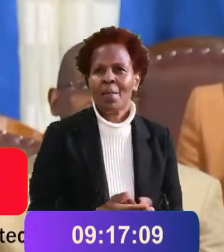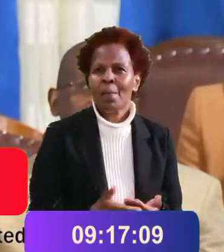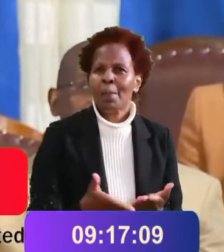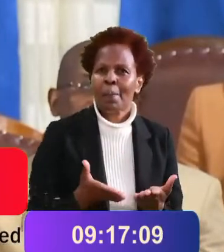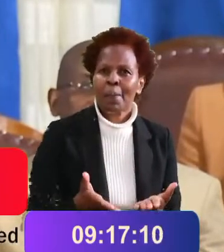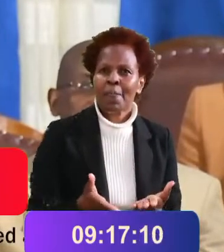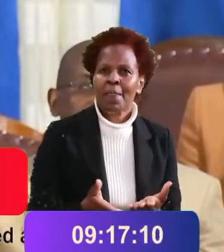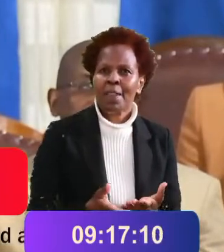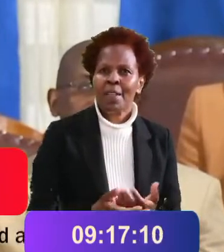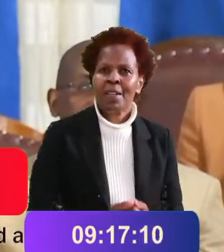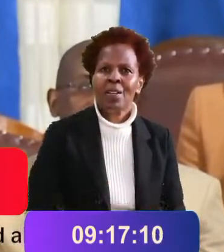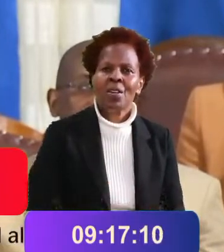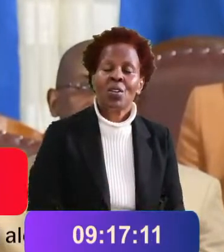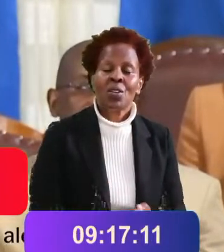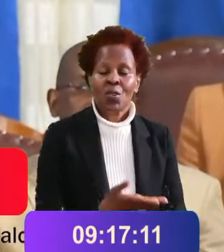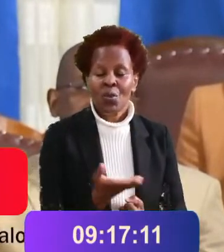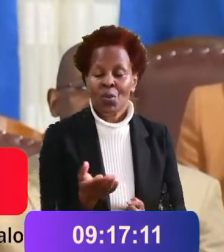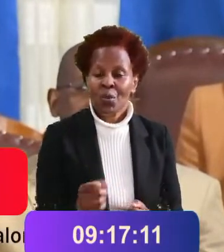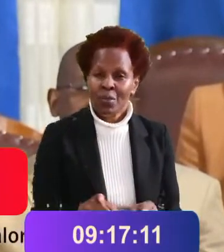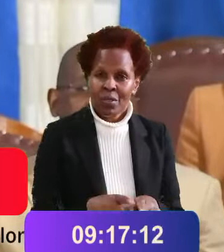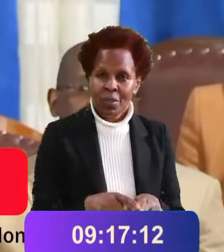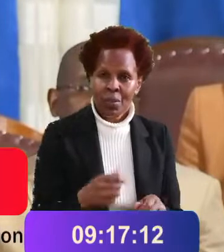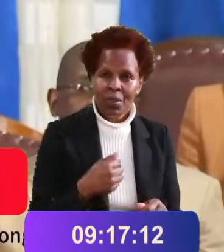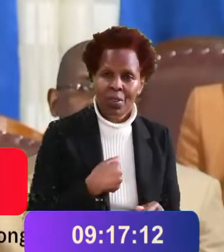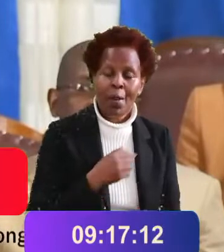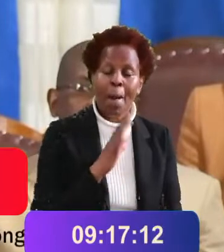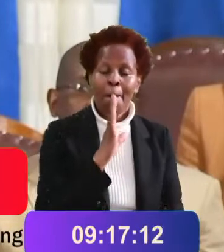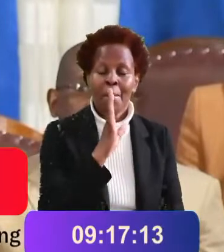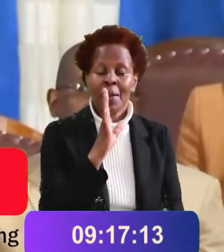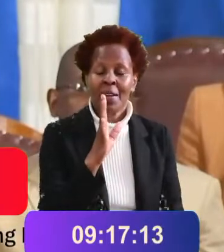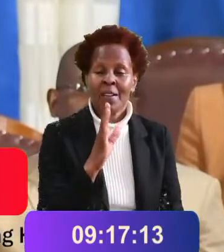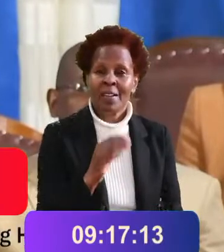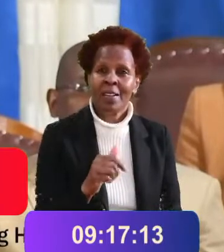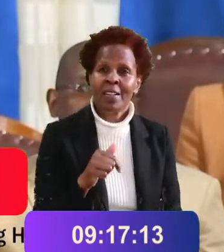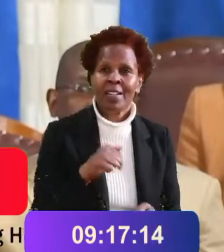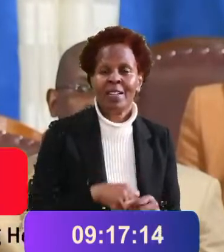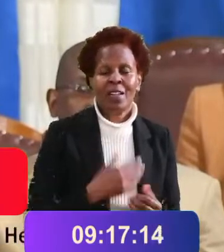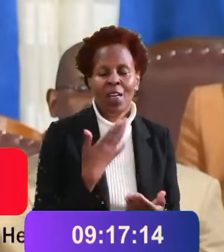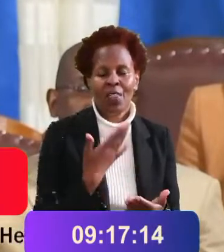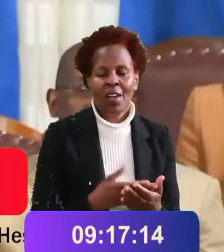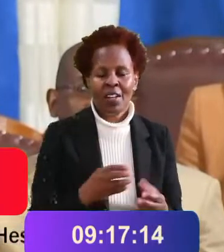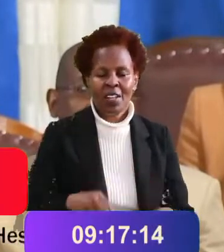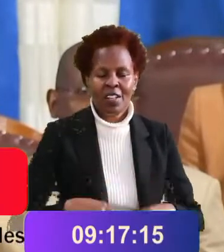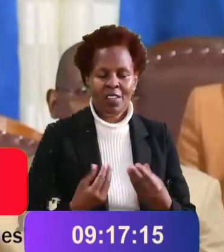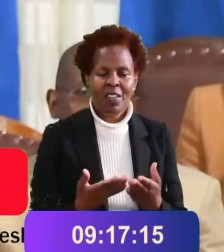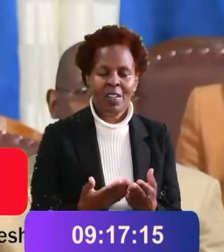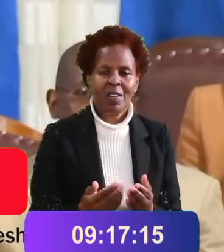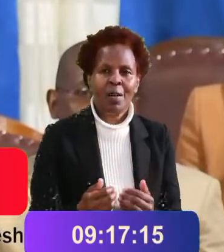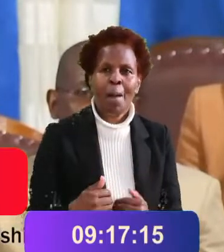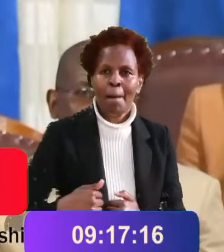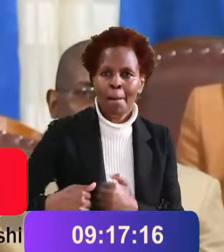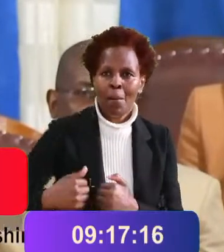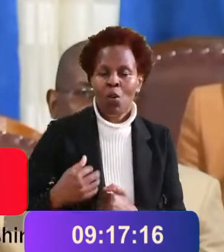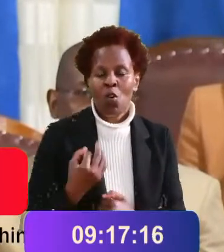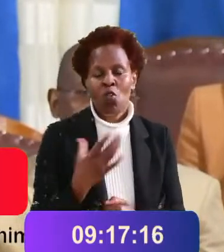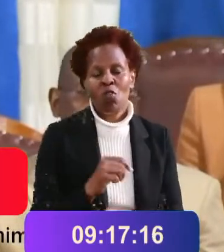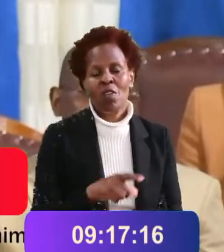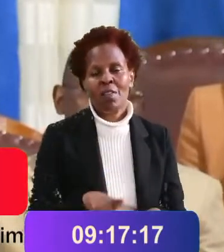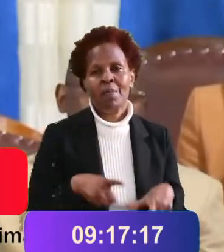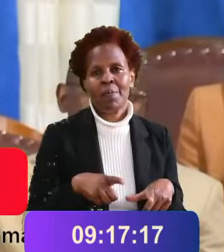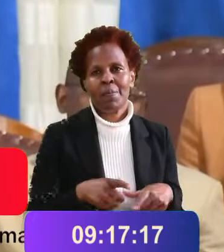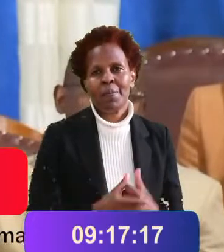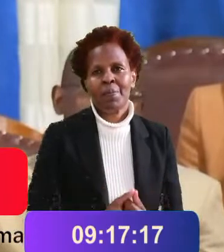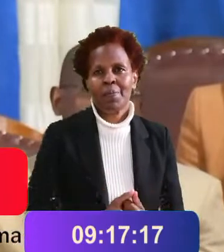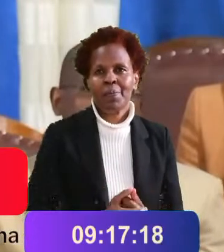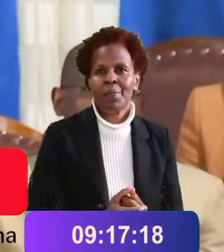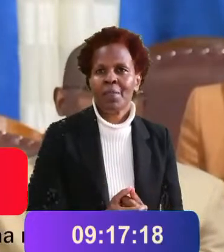God would rather you and me be on the thankful side of life. Now,